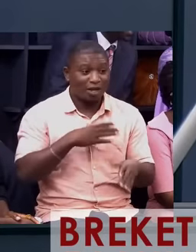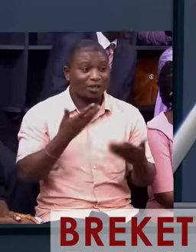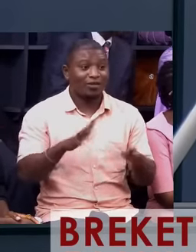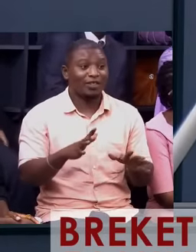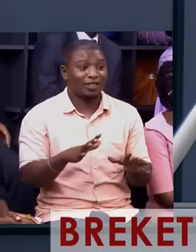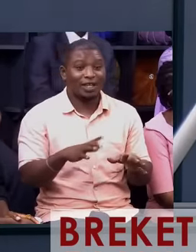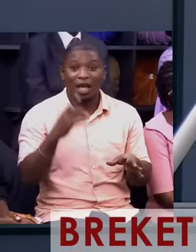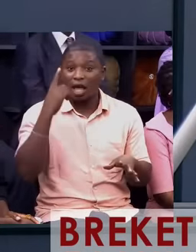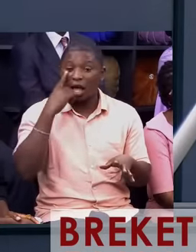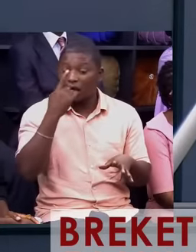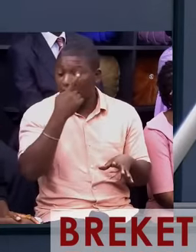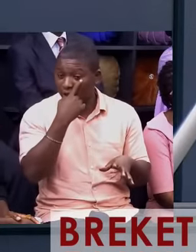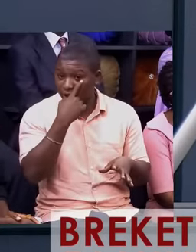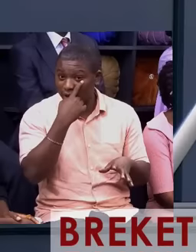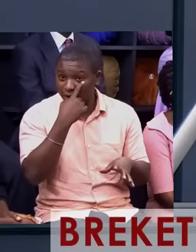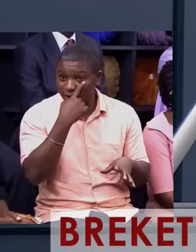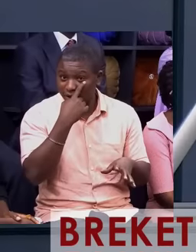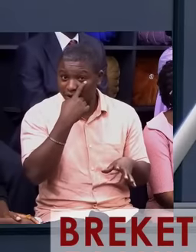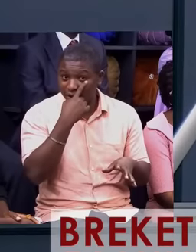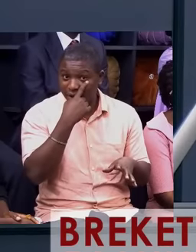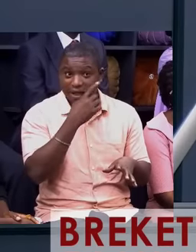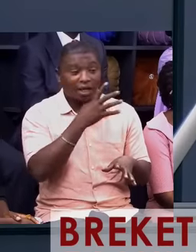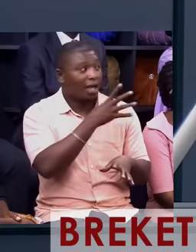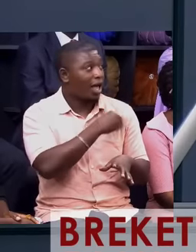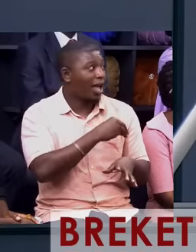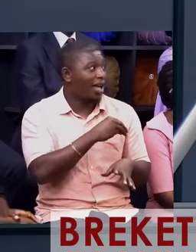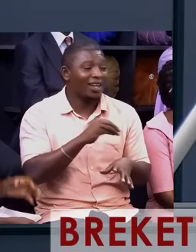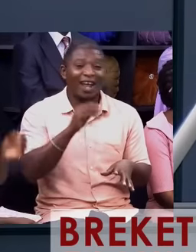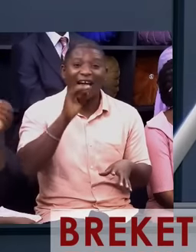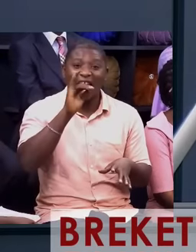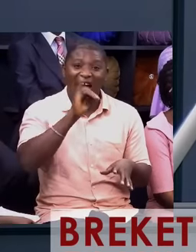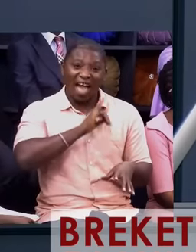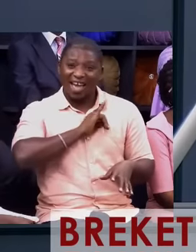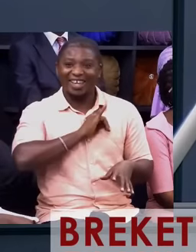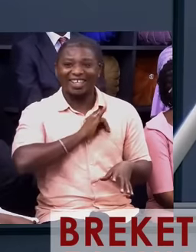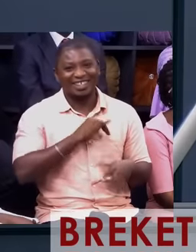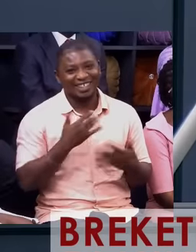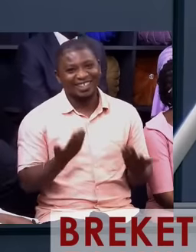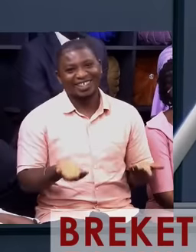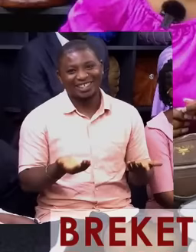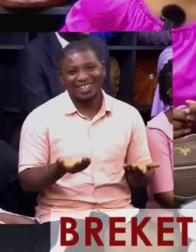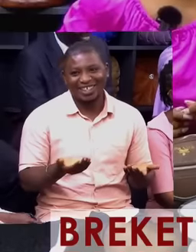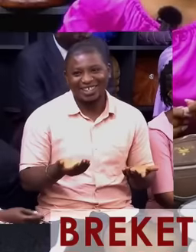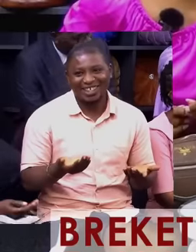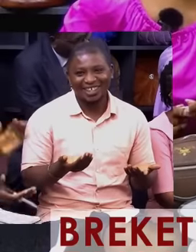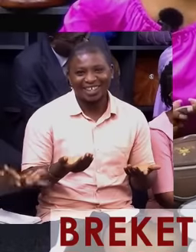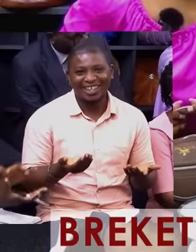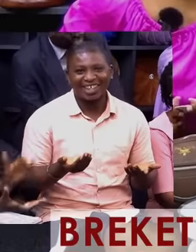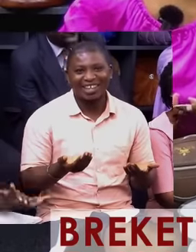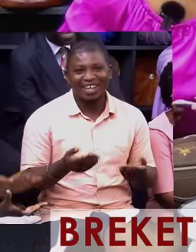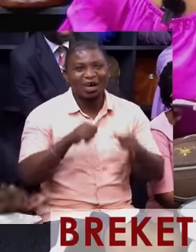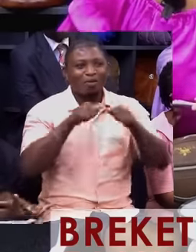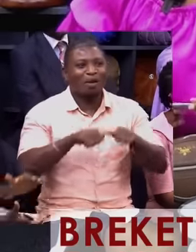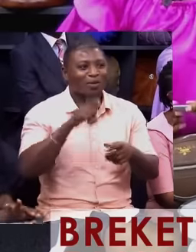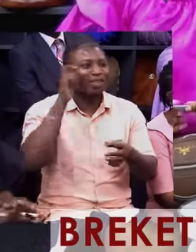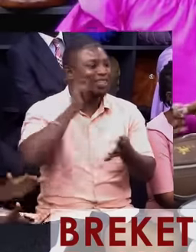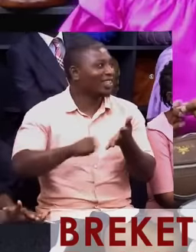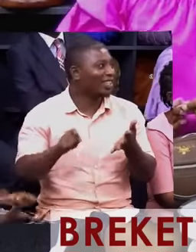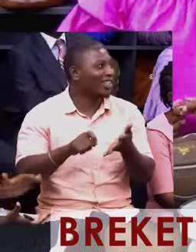what sir eyes example an i m